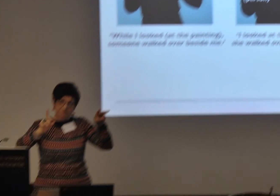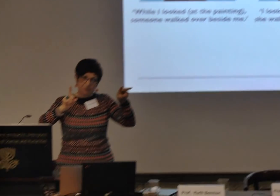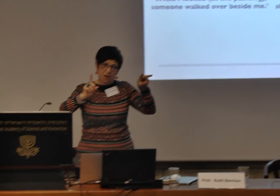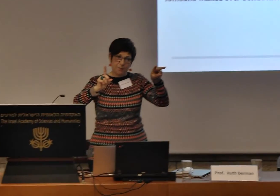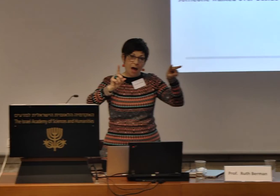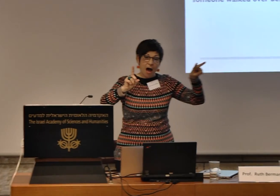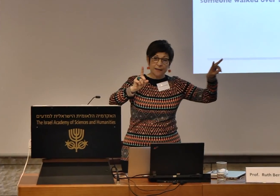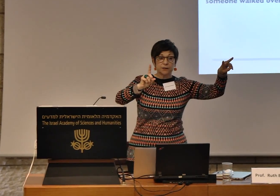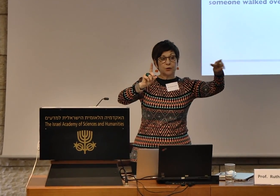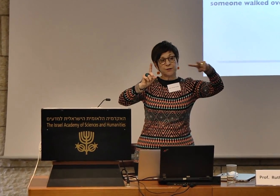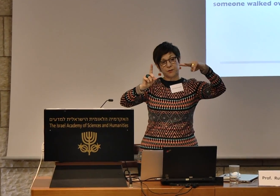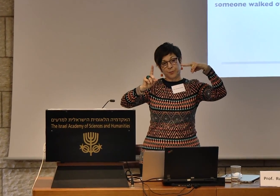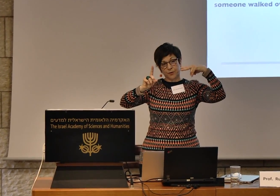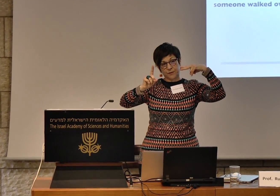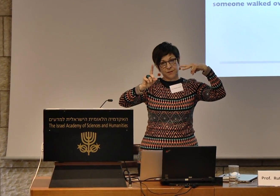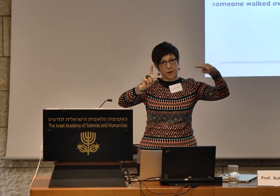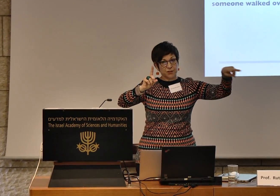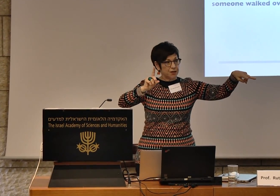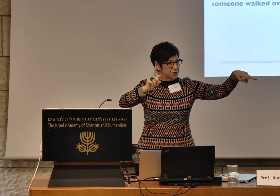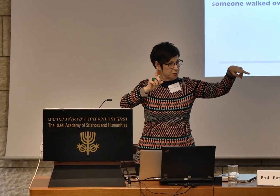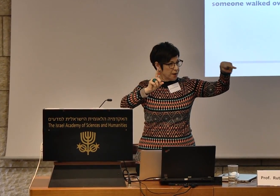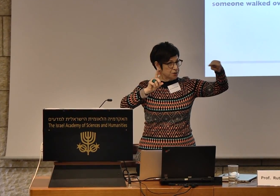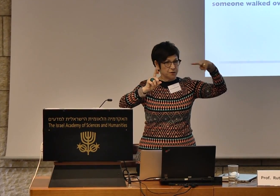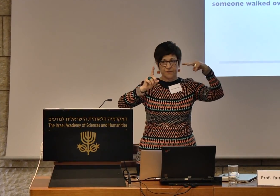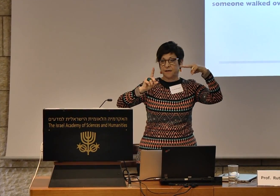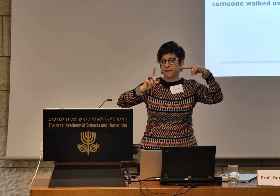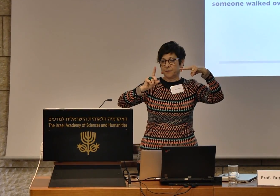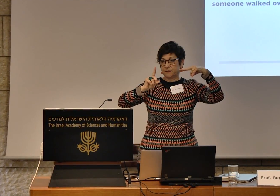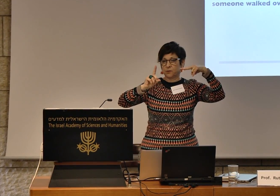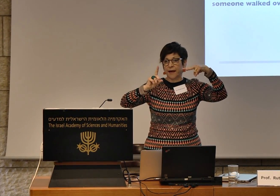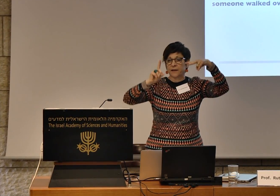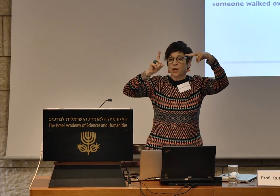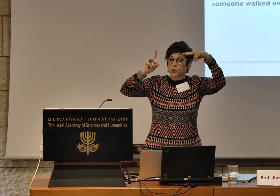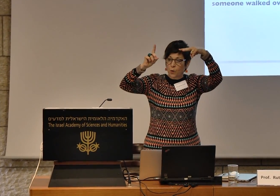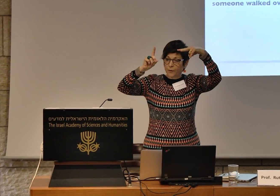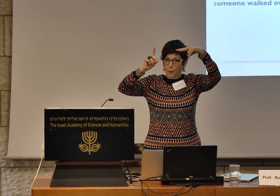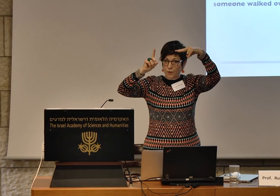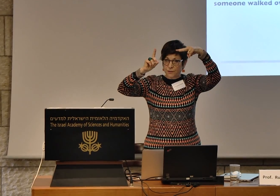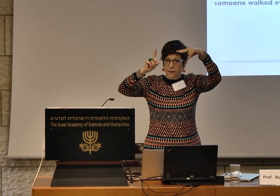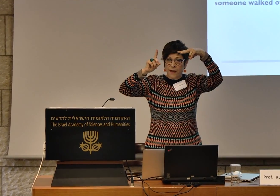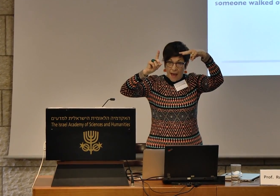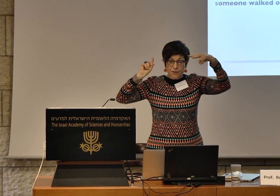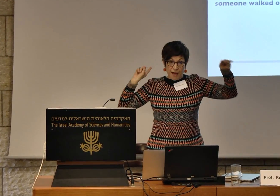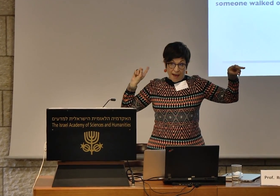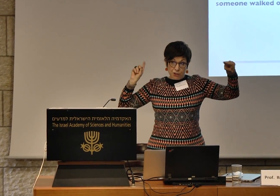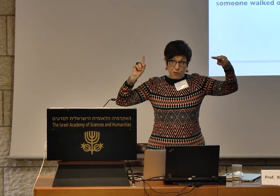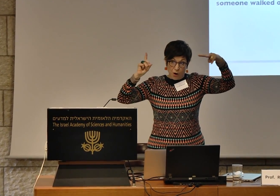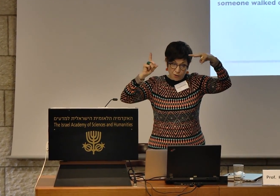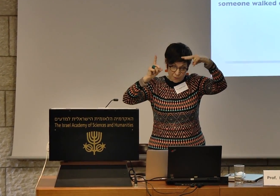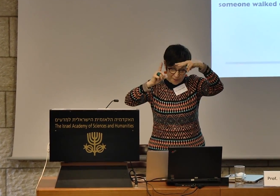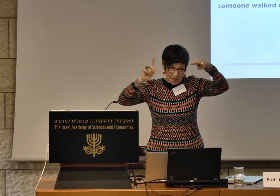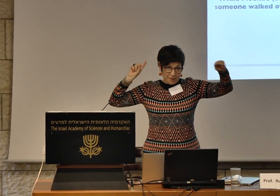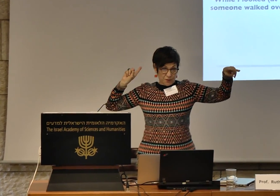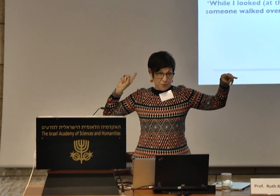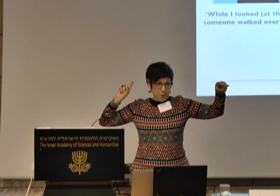happening at the same time. I looked at the person, so I changed the direction of the sign that means look at toward the person as, as she